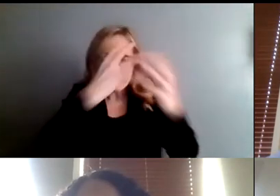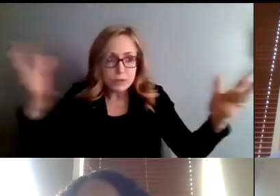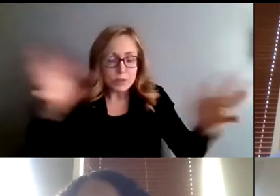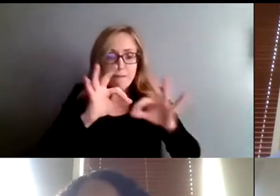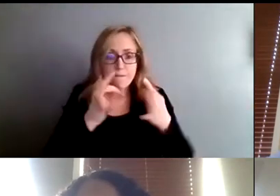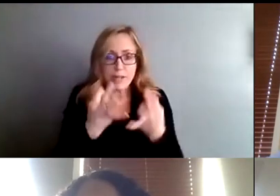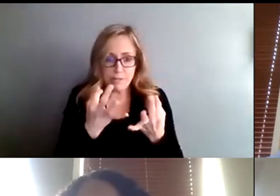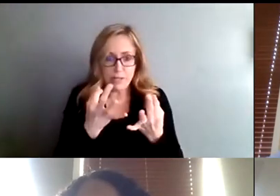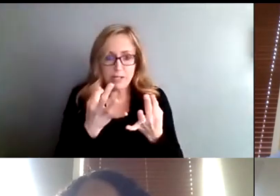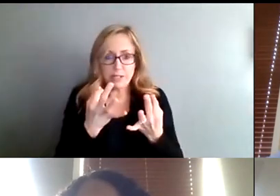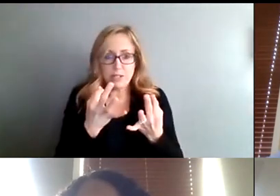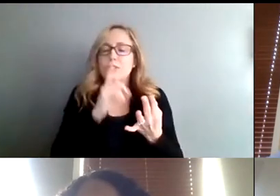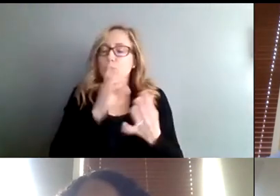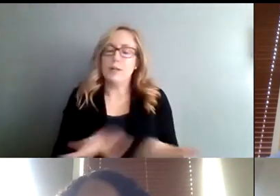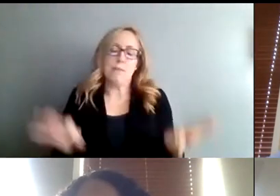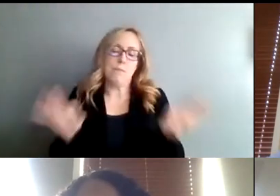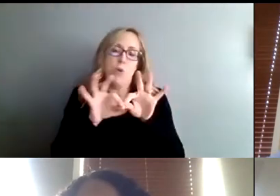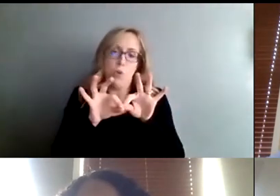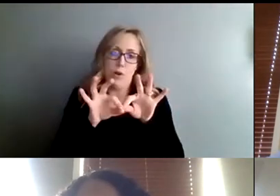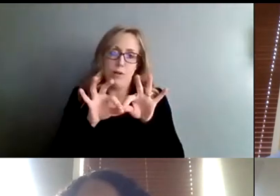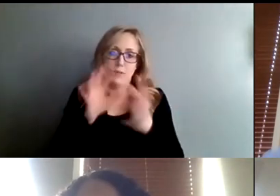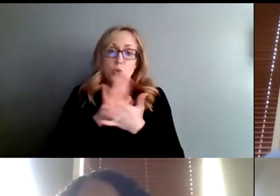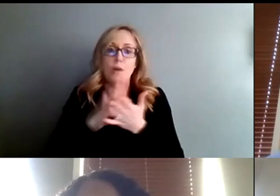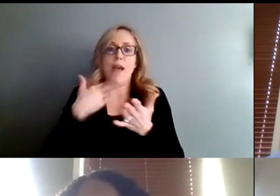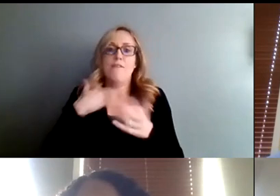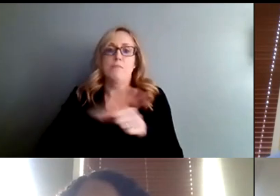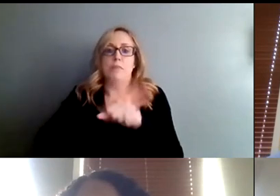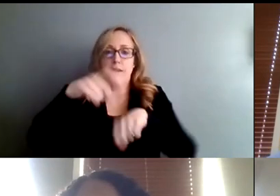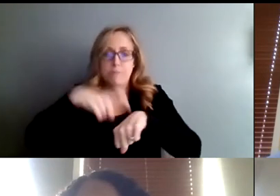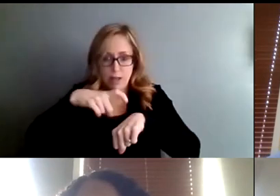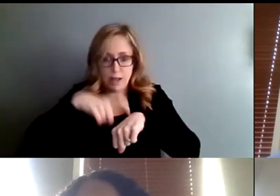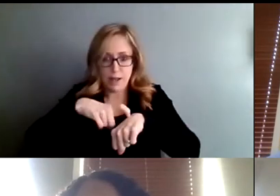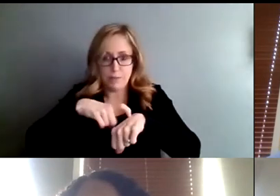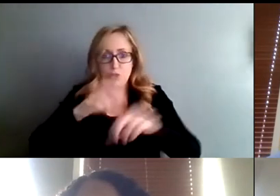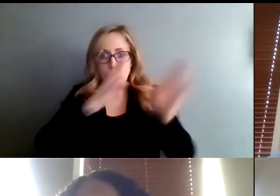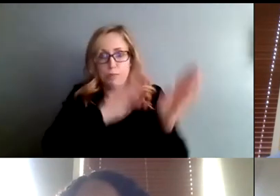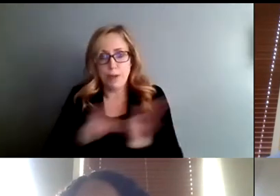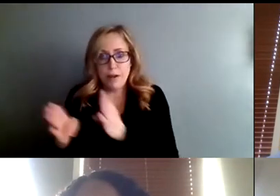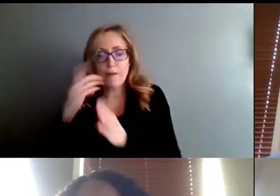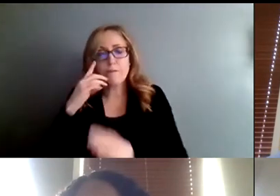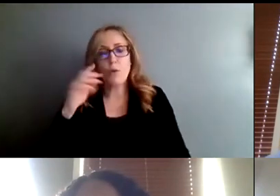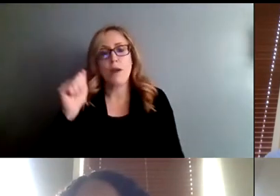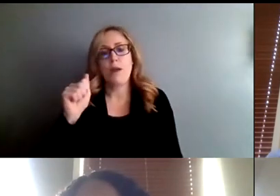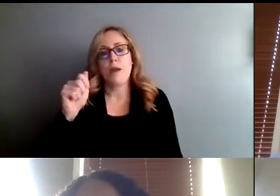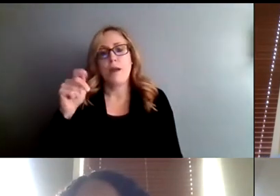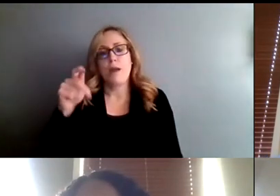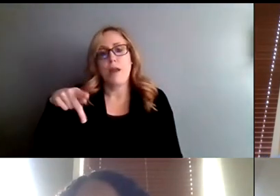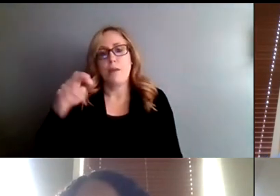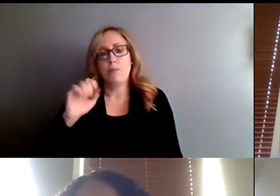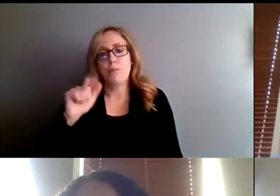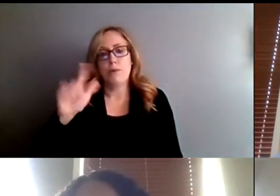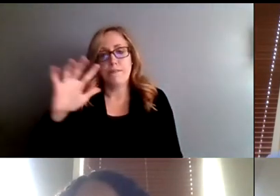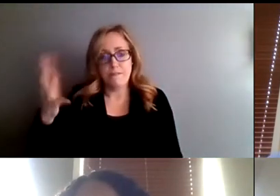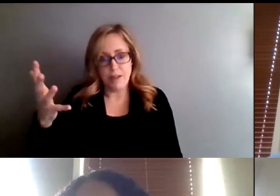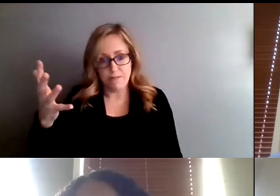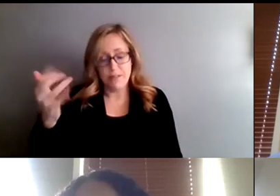information. So it's going to be important that schools have time in order to build towards April 5th. If for some reason you change your mind